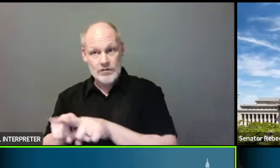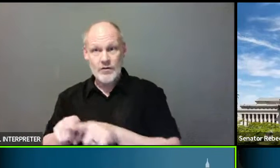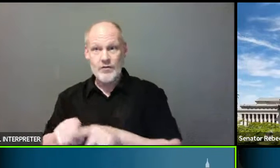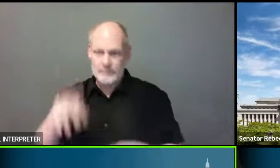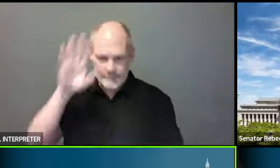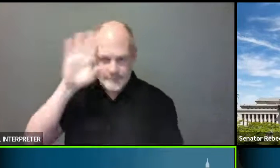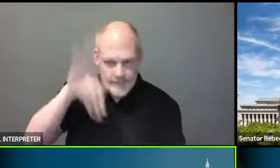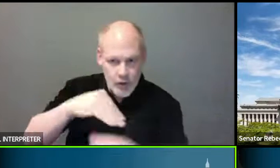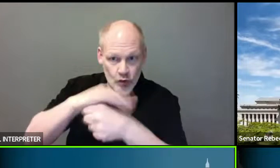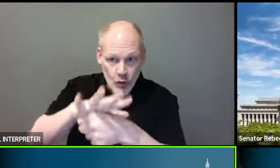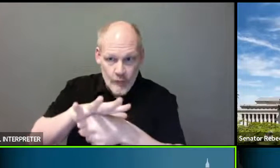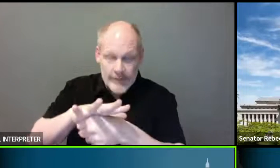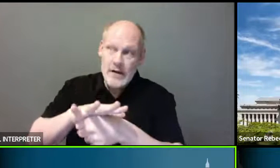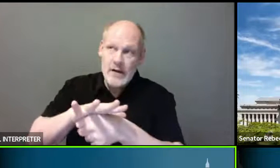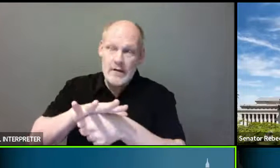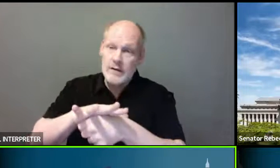schools,